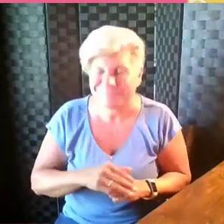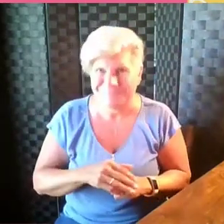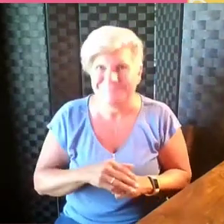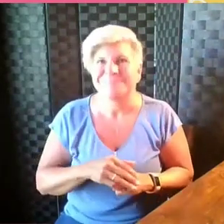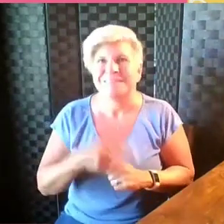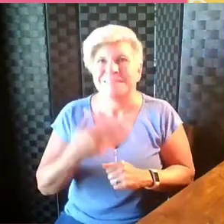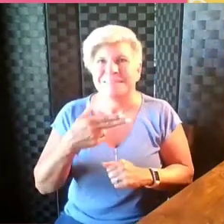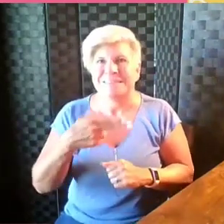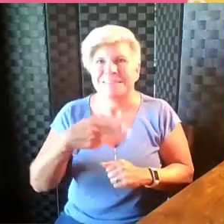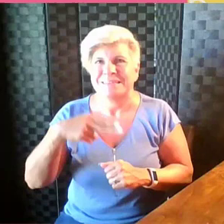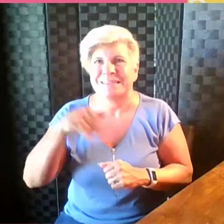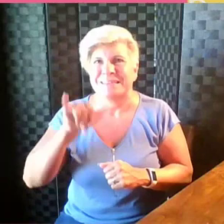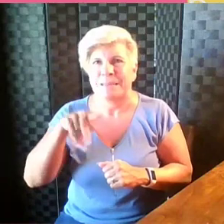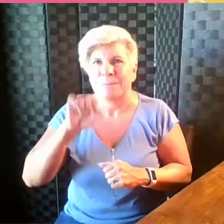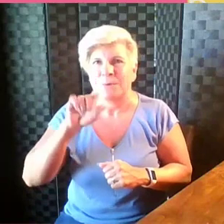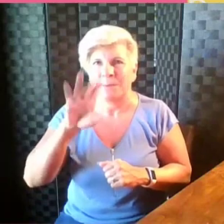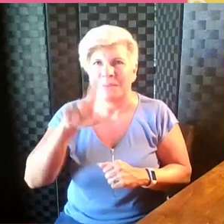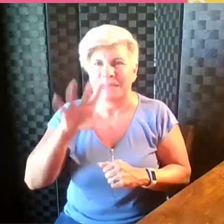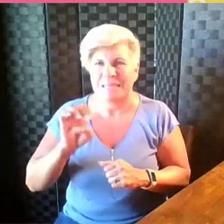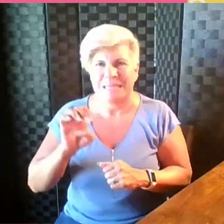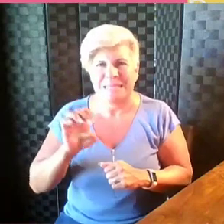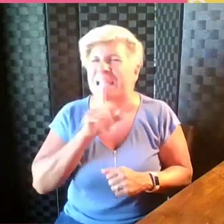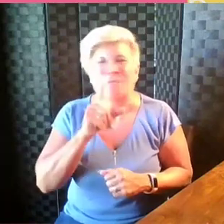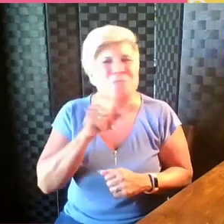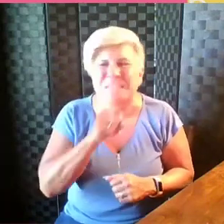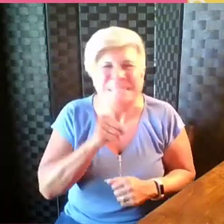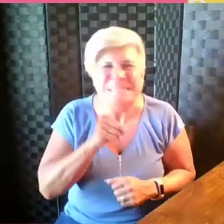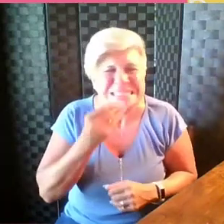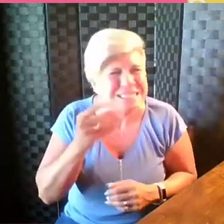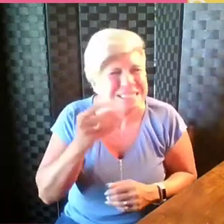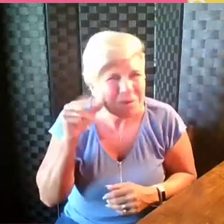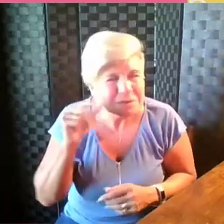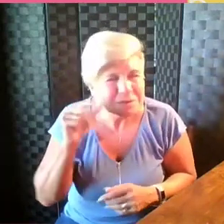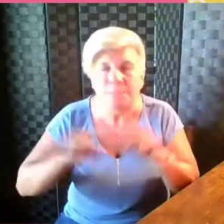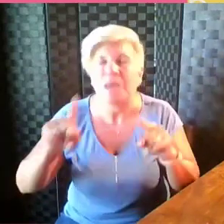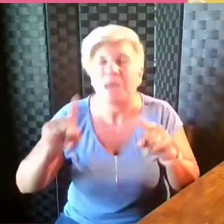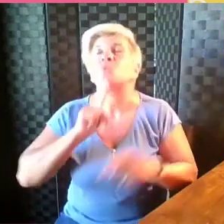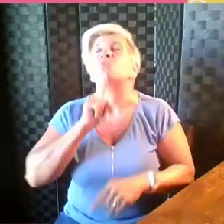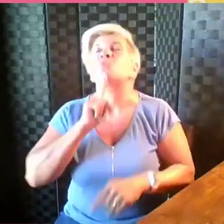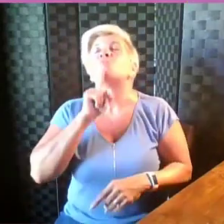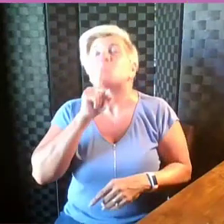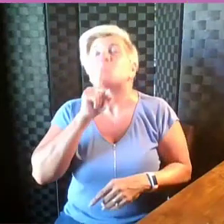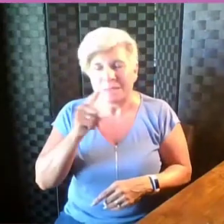a horse, but she's really hungry, and I know that.